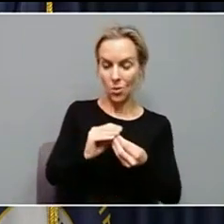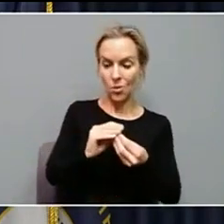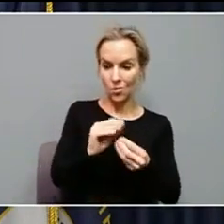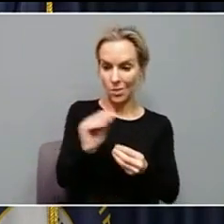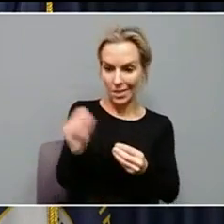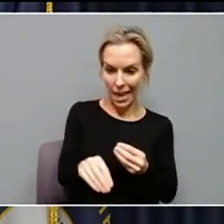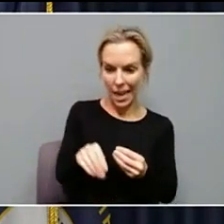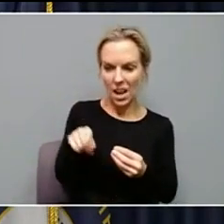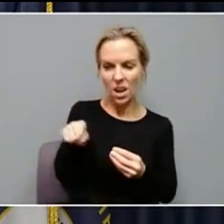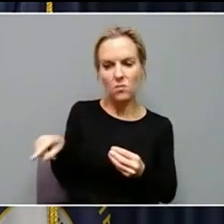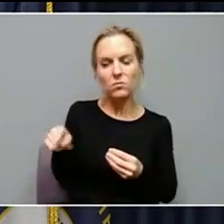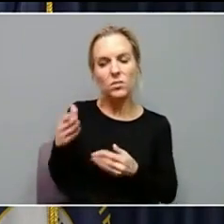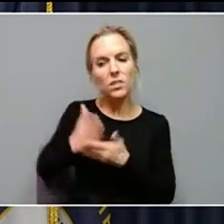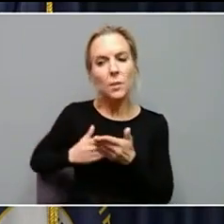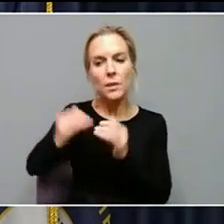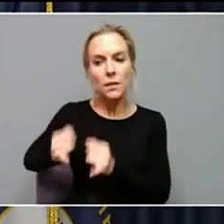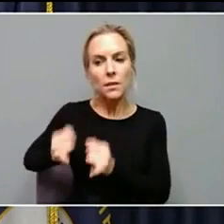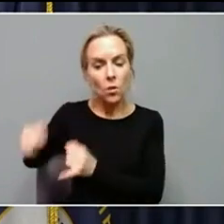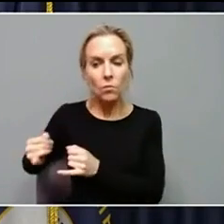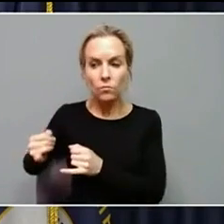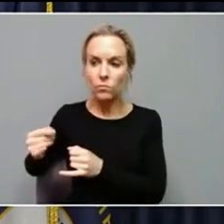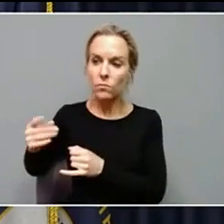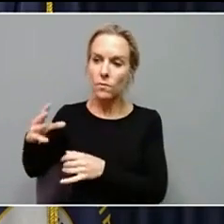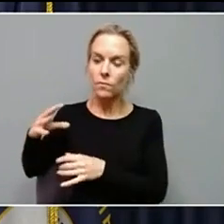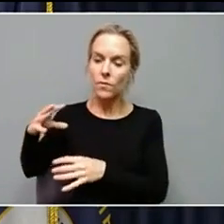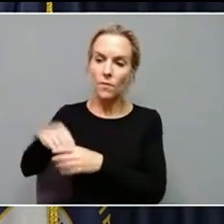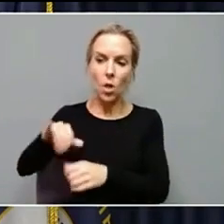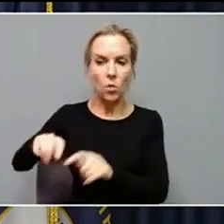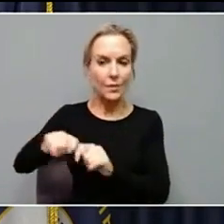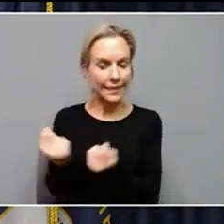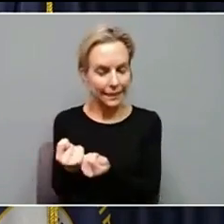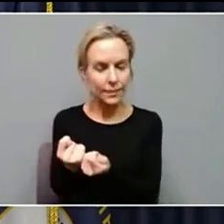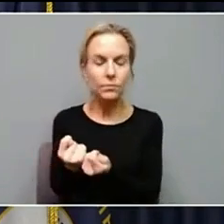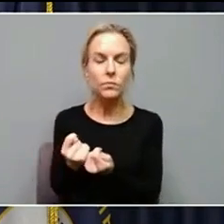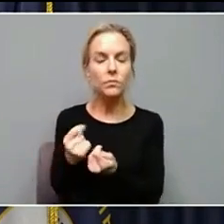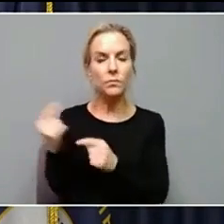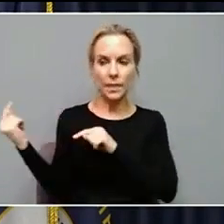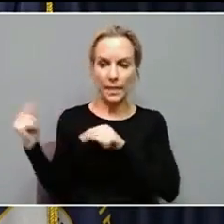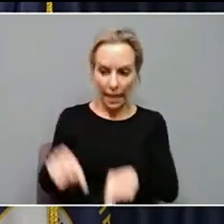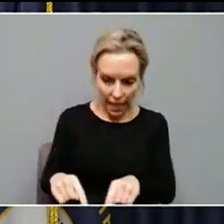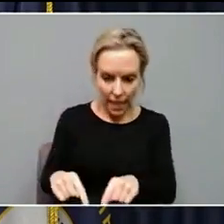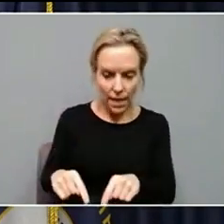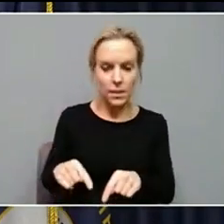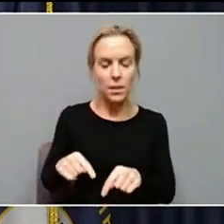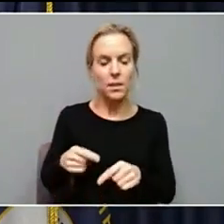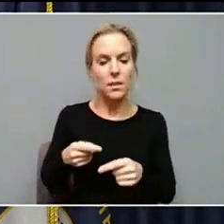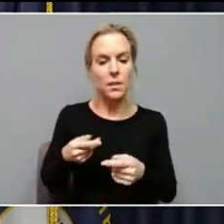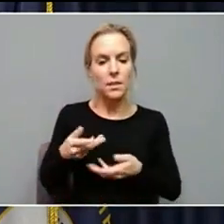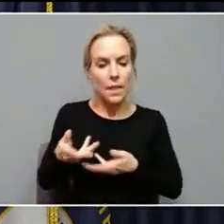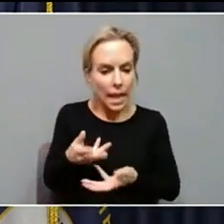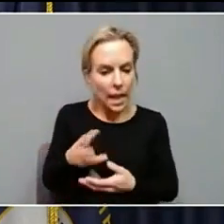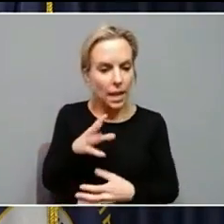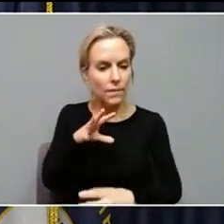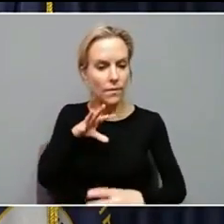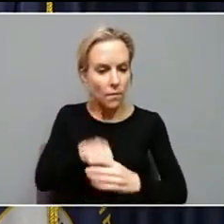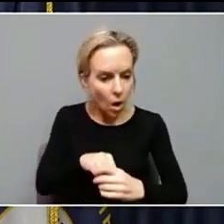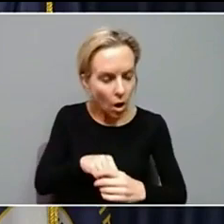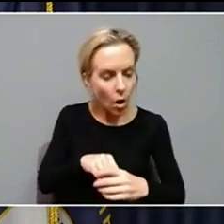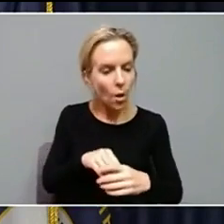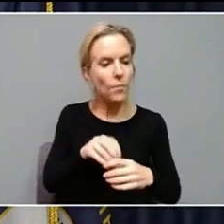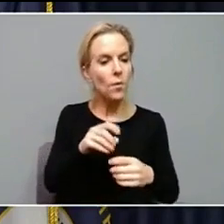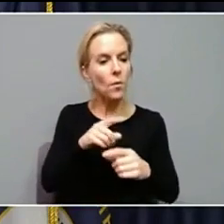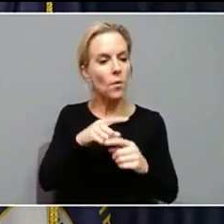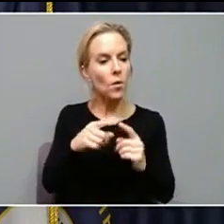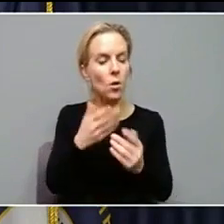military individuals that have been on these teams. They came in, they engaged, they made positive impacts throughout the